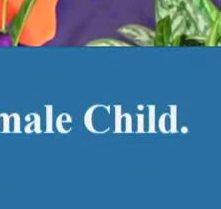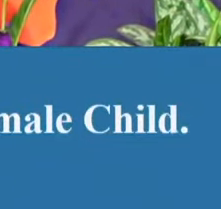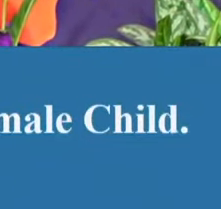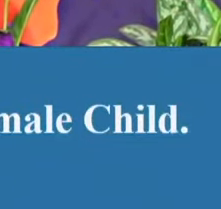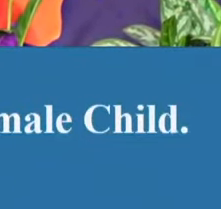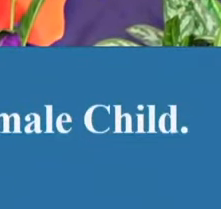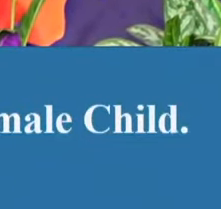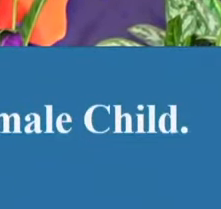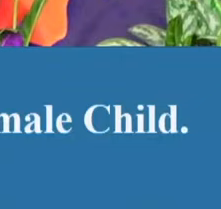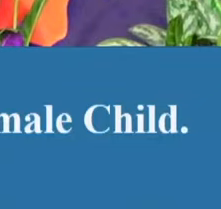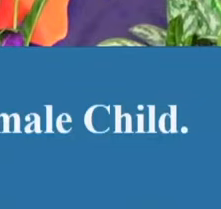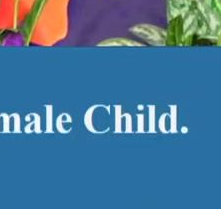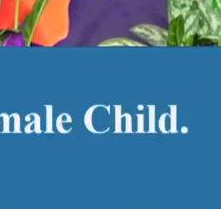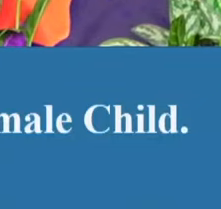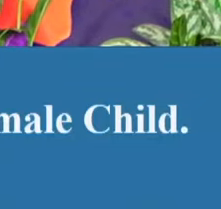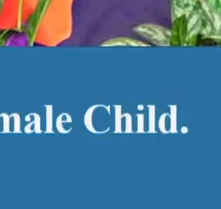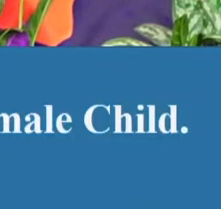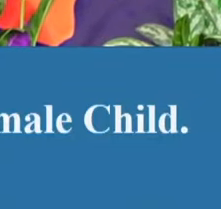God.